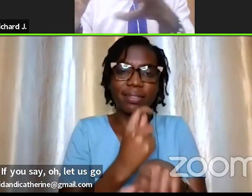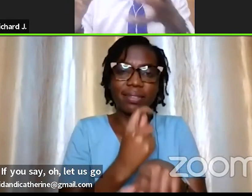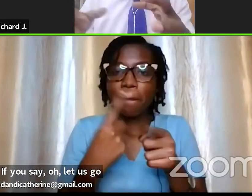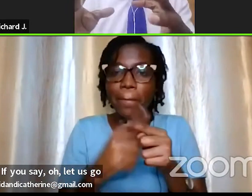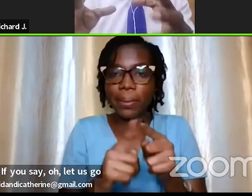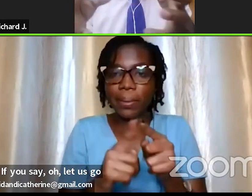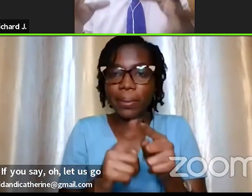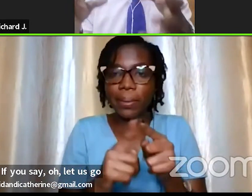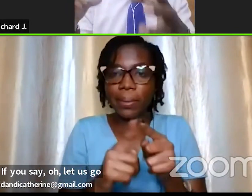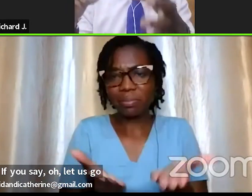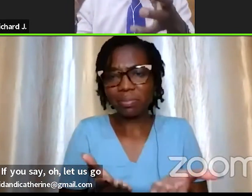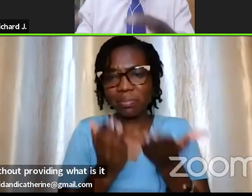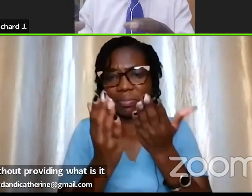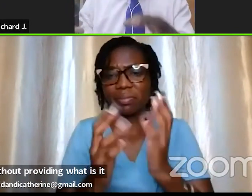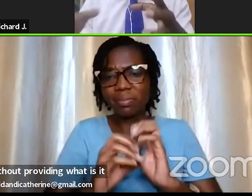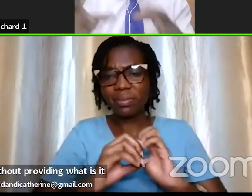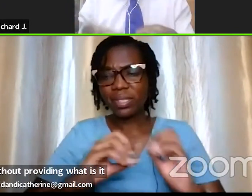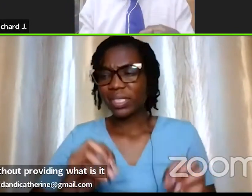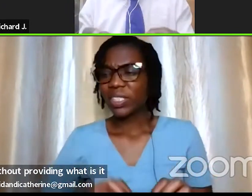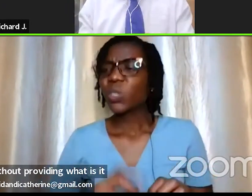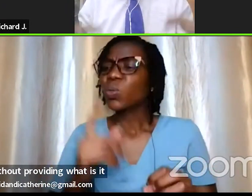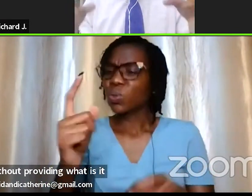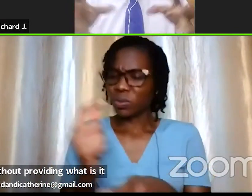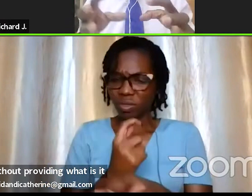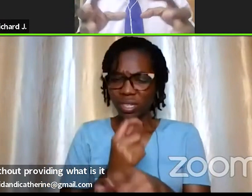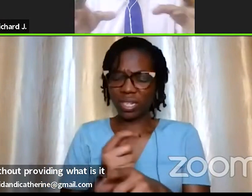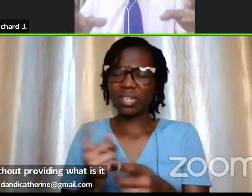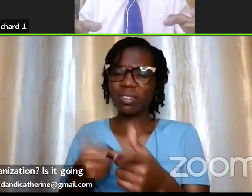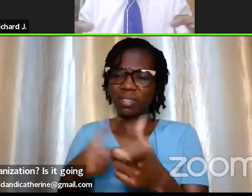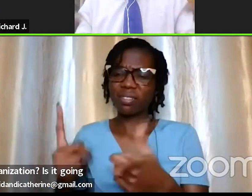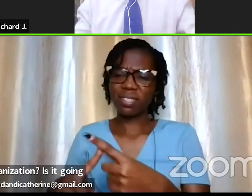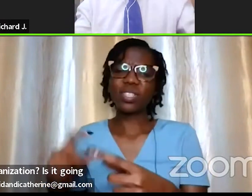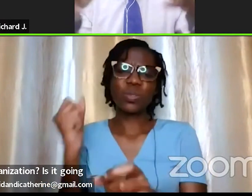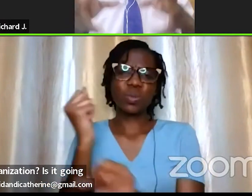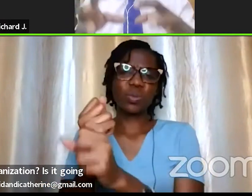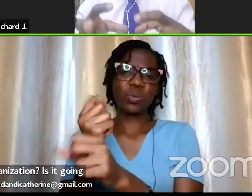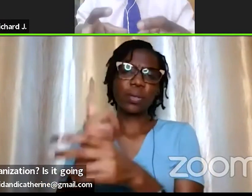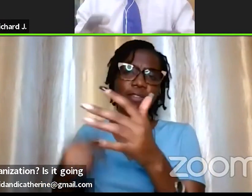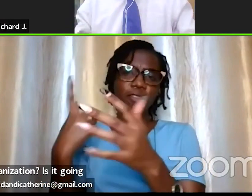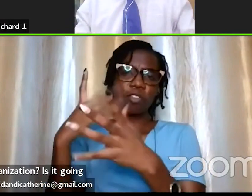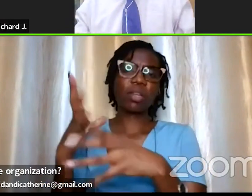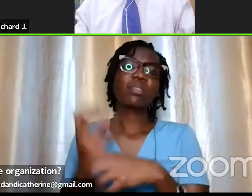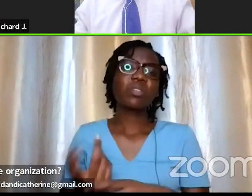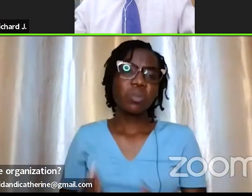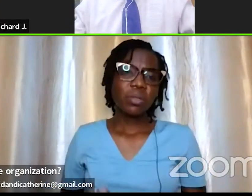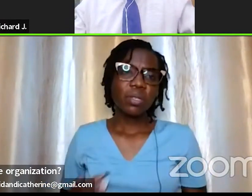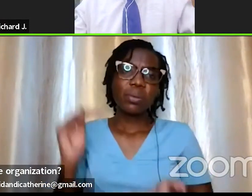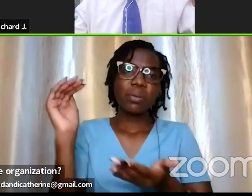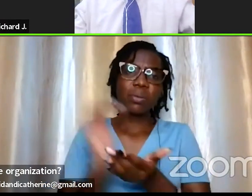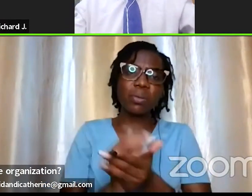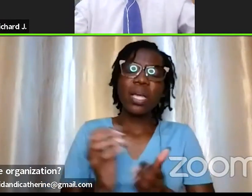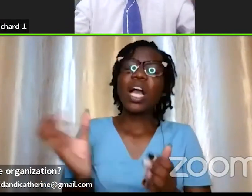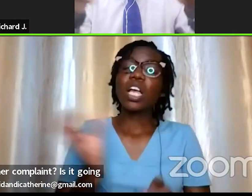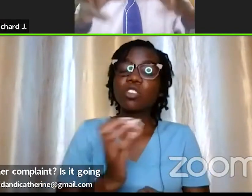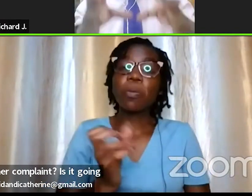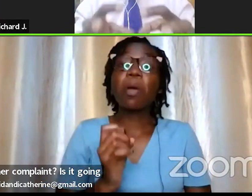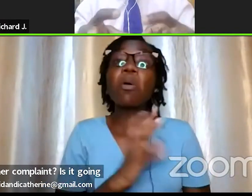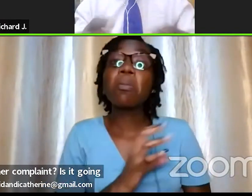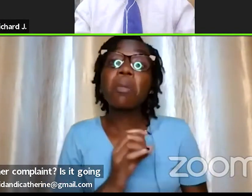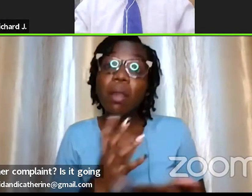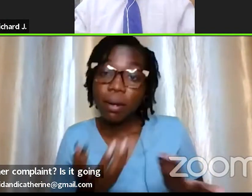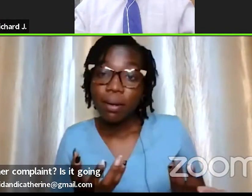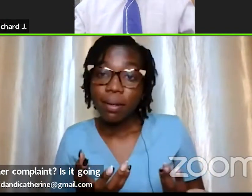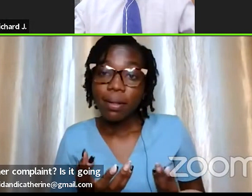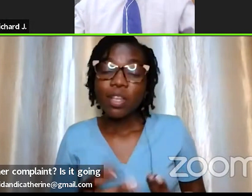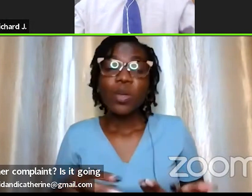providing what is it going to do for the organization? Is it going to reduce customer complaint? Is it going to bring quality